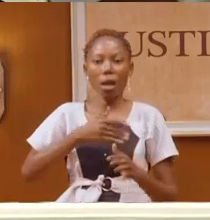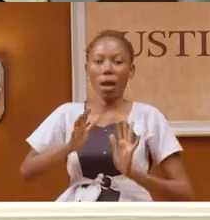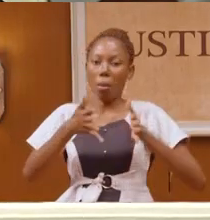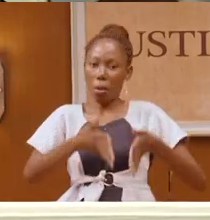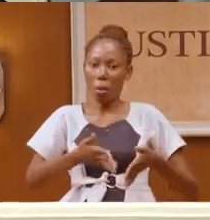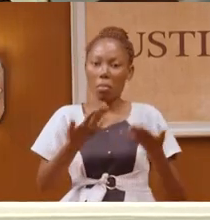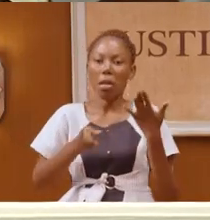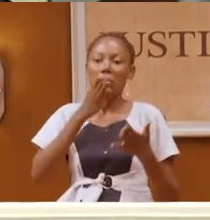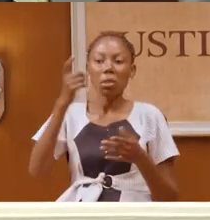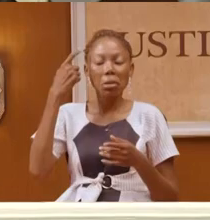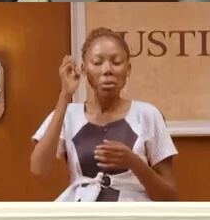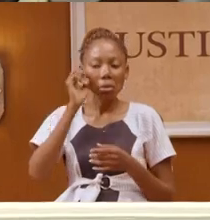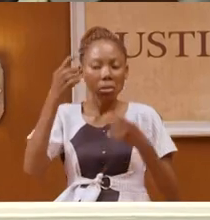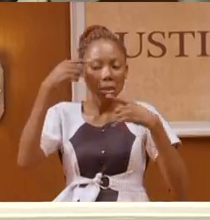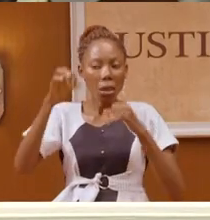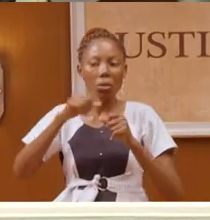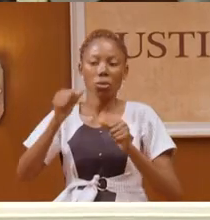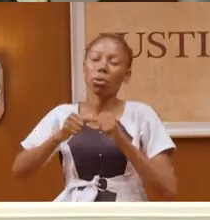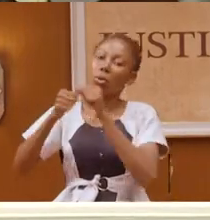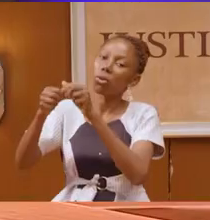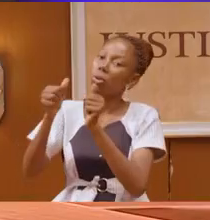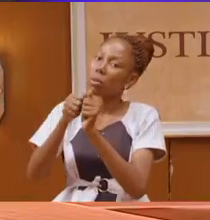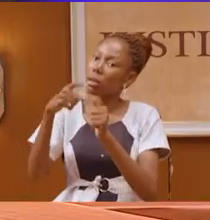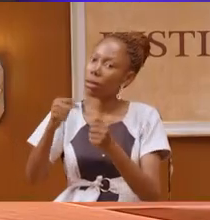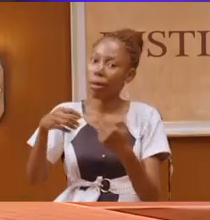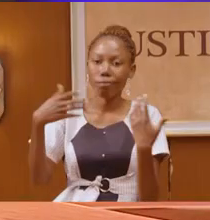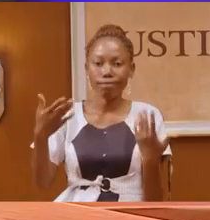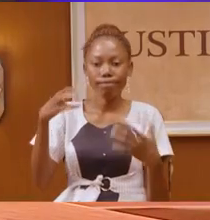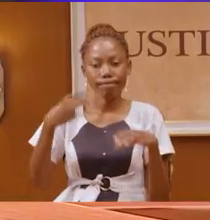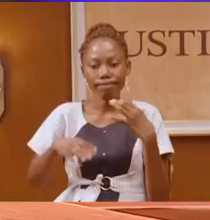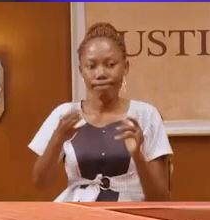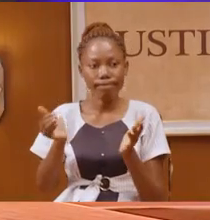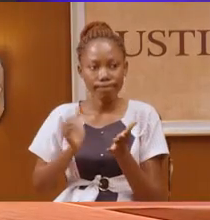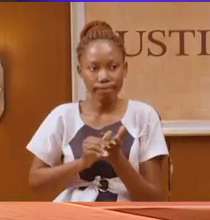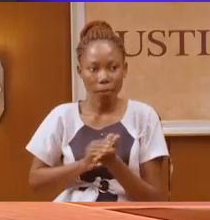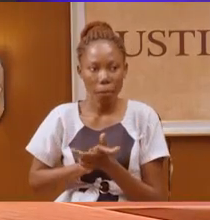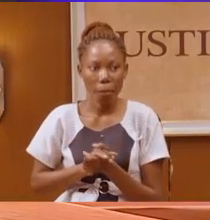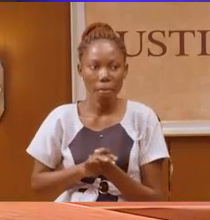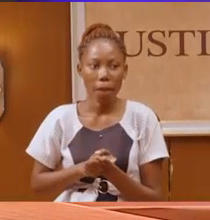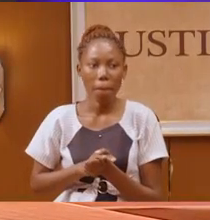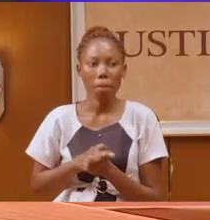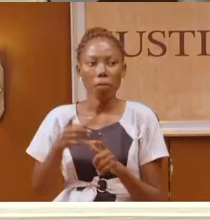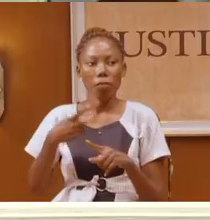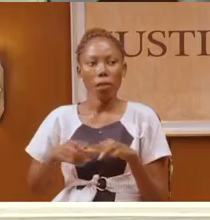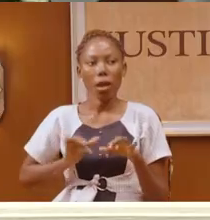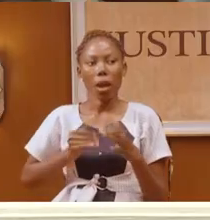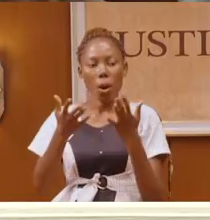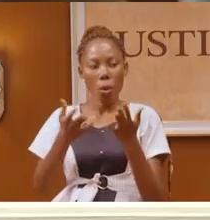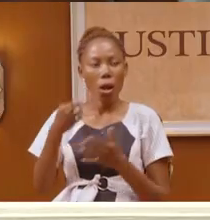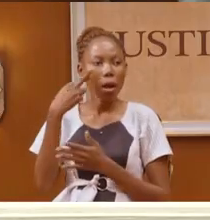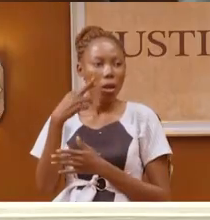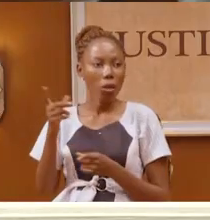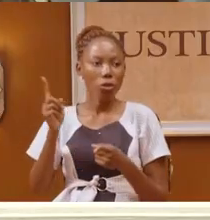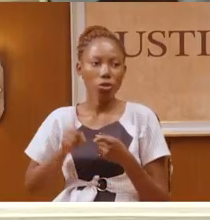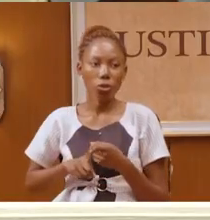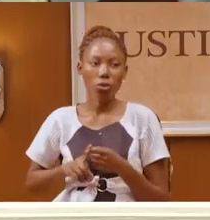case as well. I don't know. Do you understand me? Yes, my lord. So, but I expect her to at least